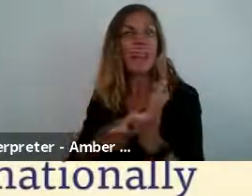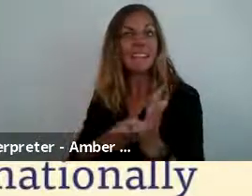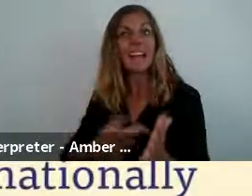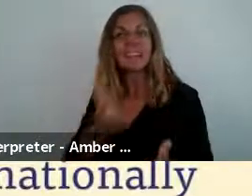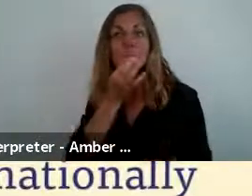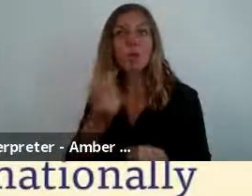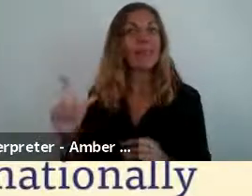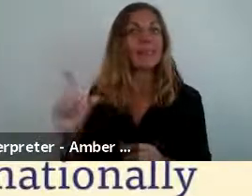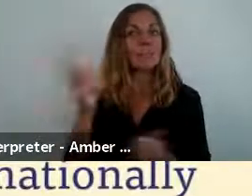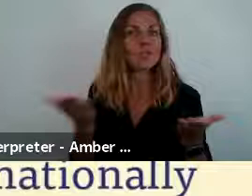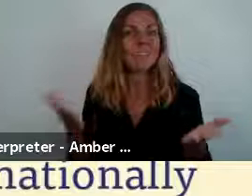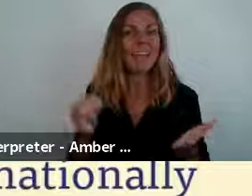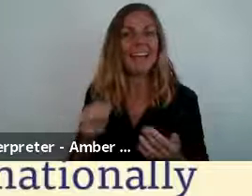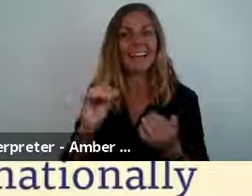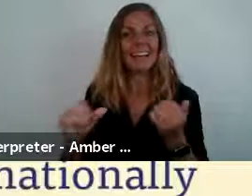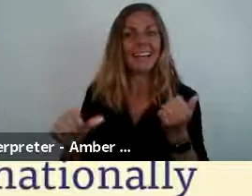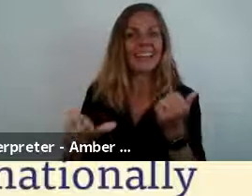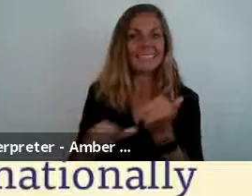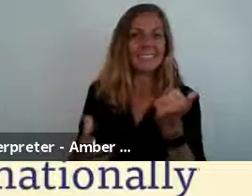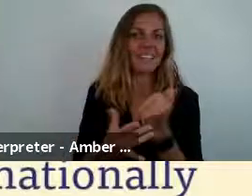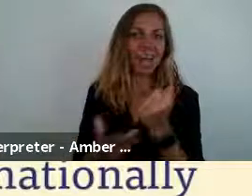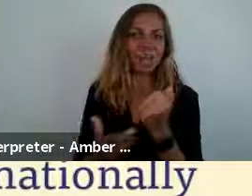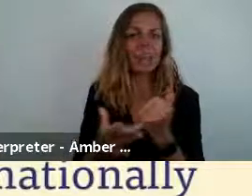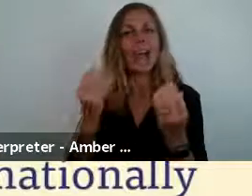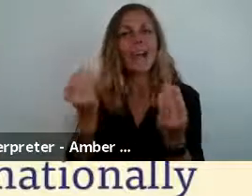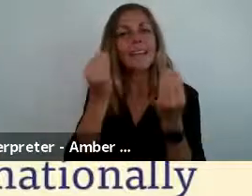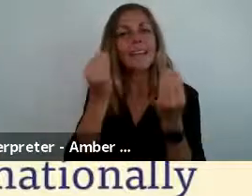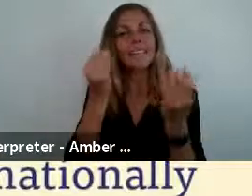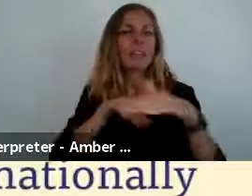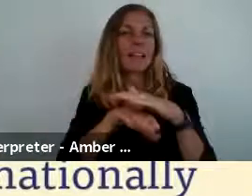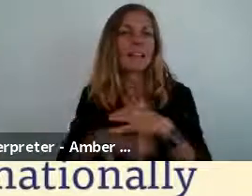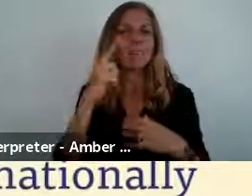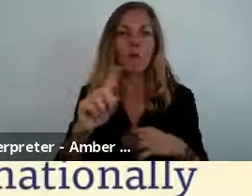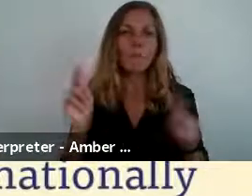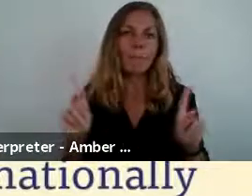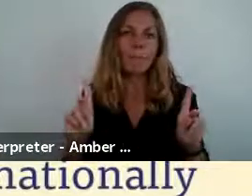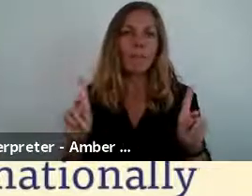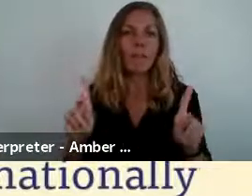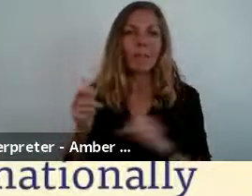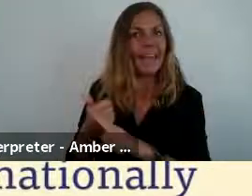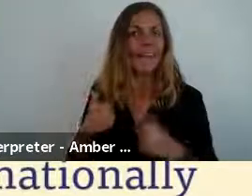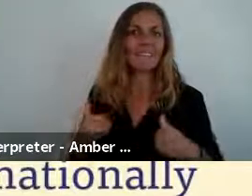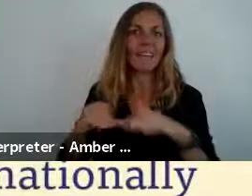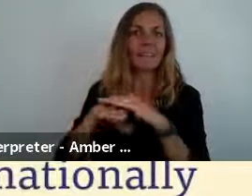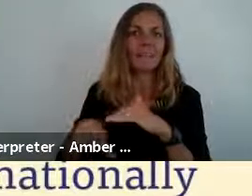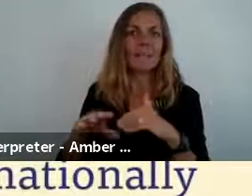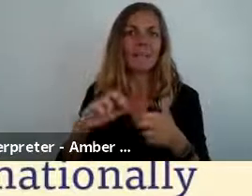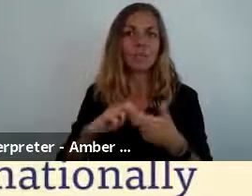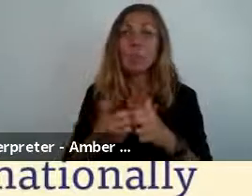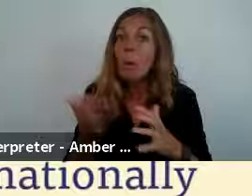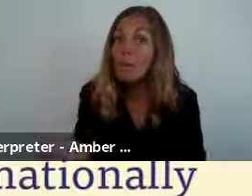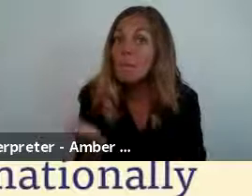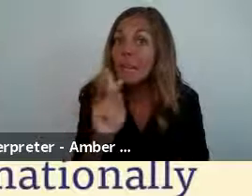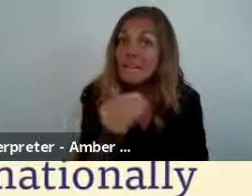assistant technology and information access for people with accessibility issues. So Kim, if you want